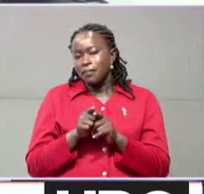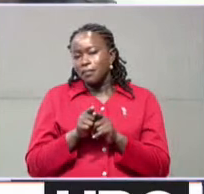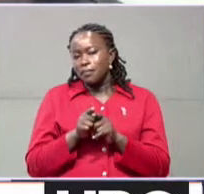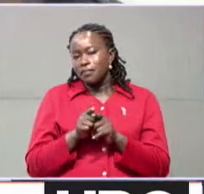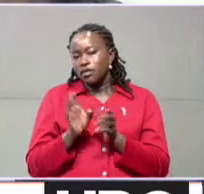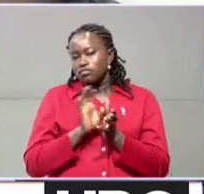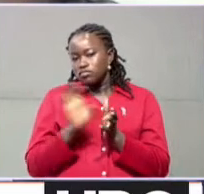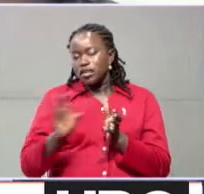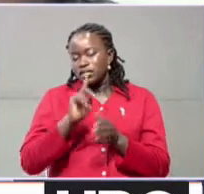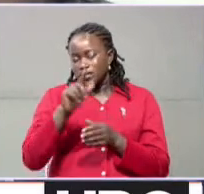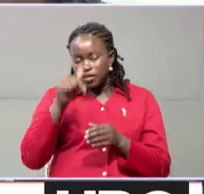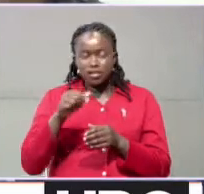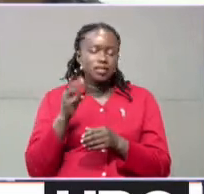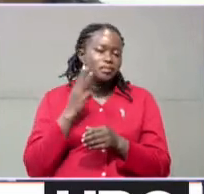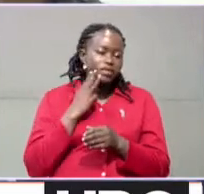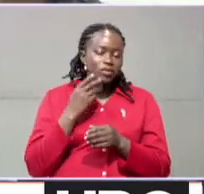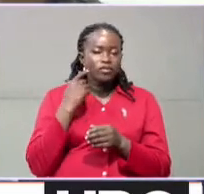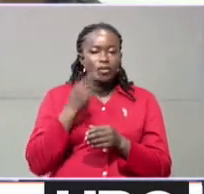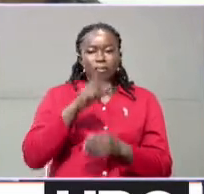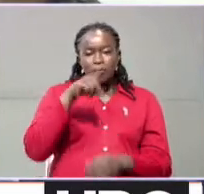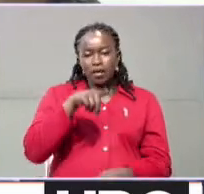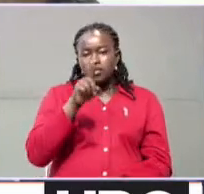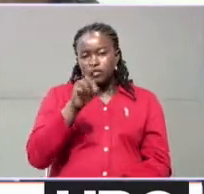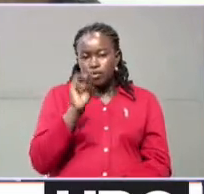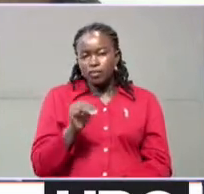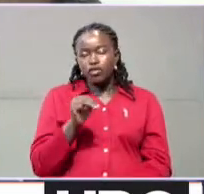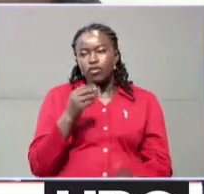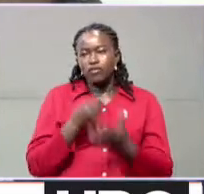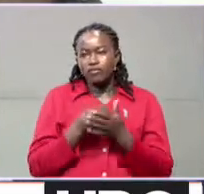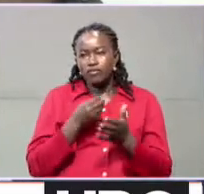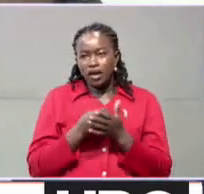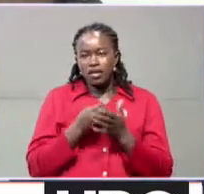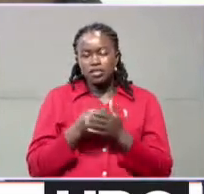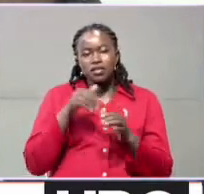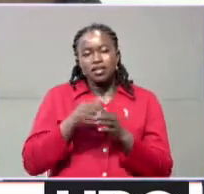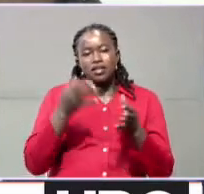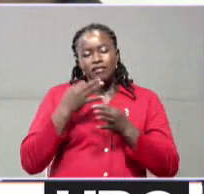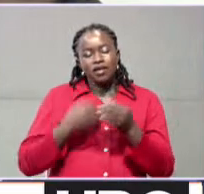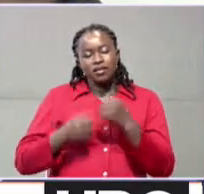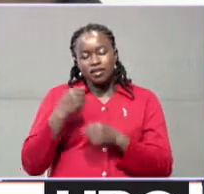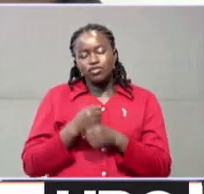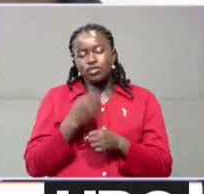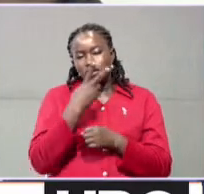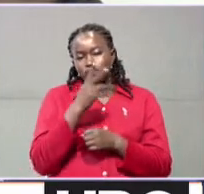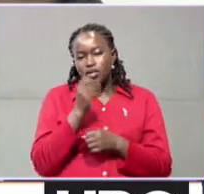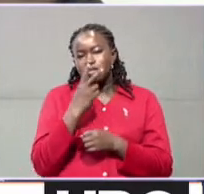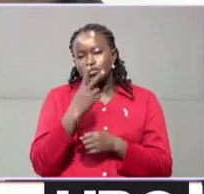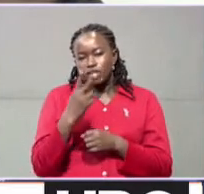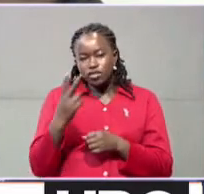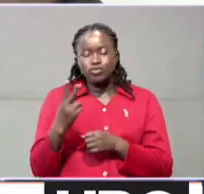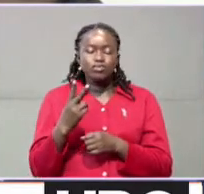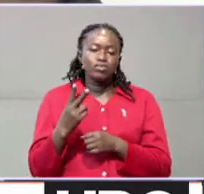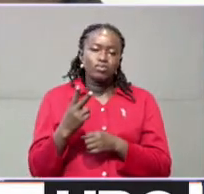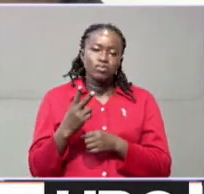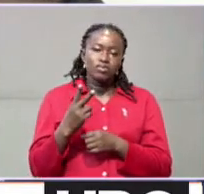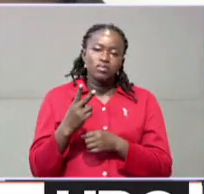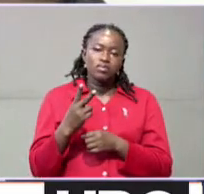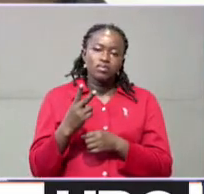17 million ceilings for paris development model funds in the finance year 2022 2020